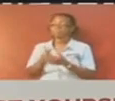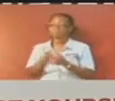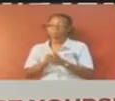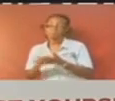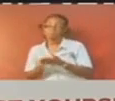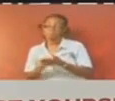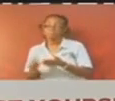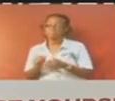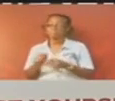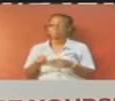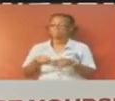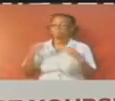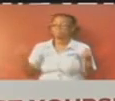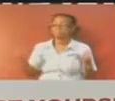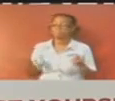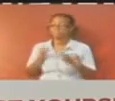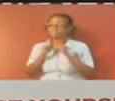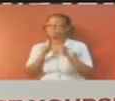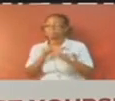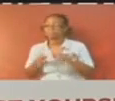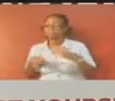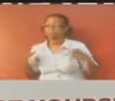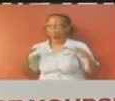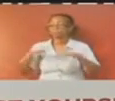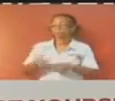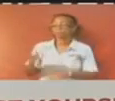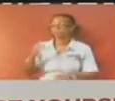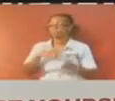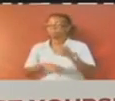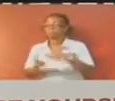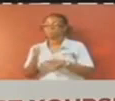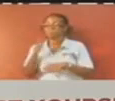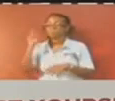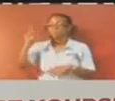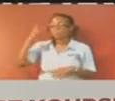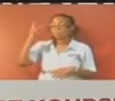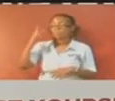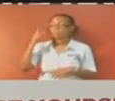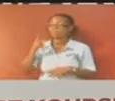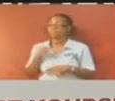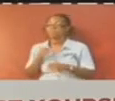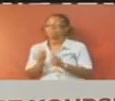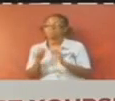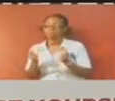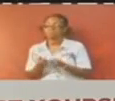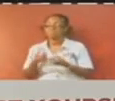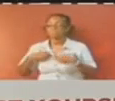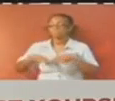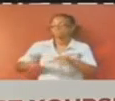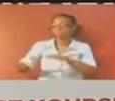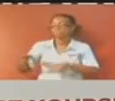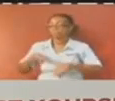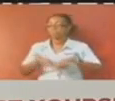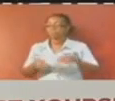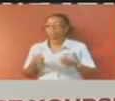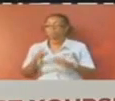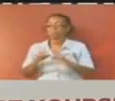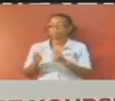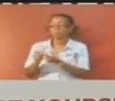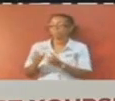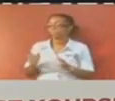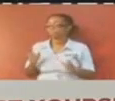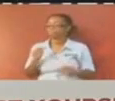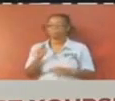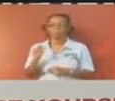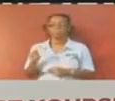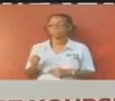circles. You may remember, I myself was here saying that every creed and race brought us to this point.